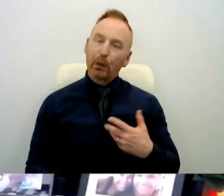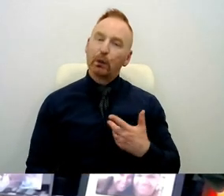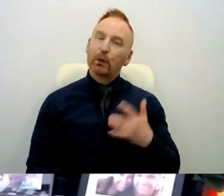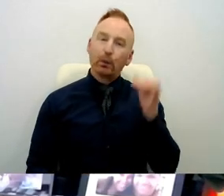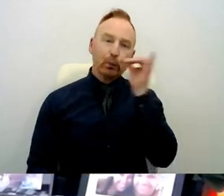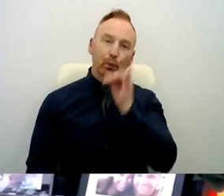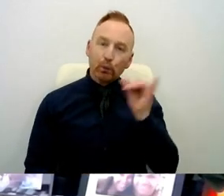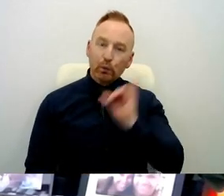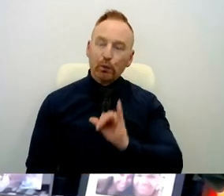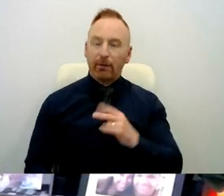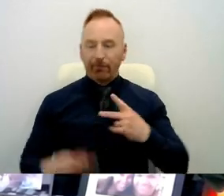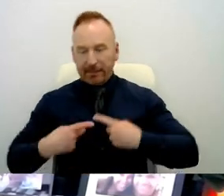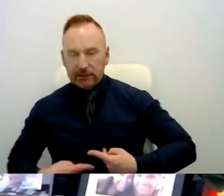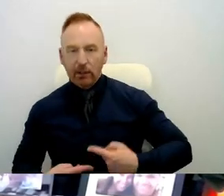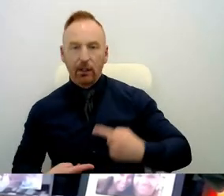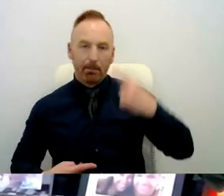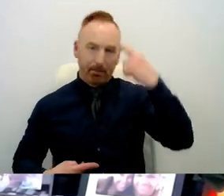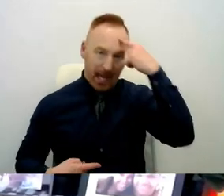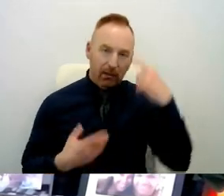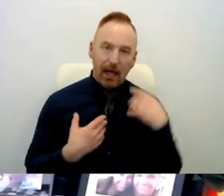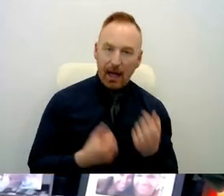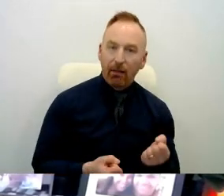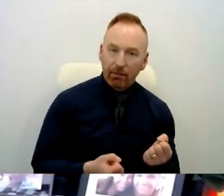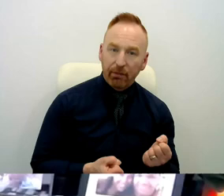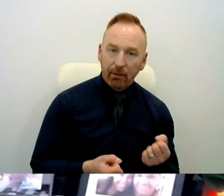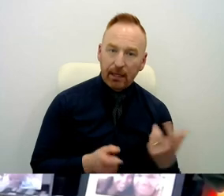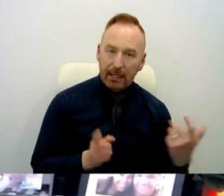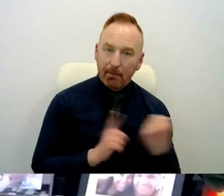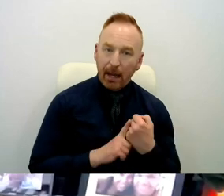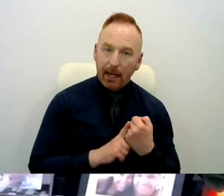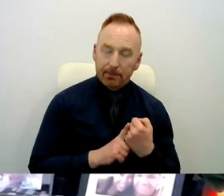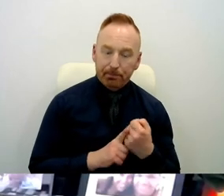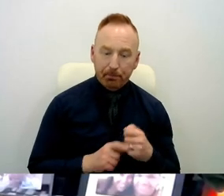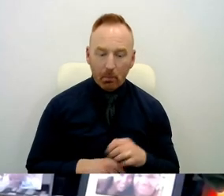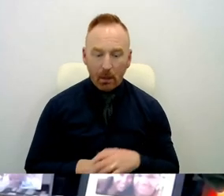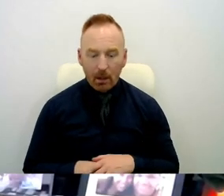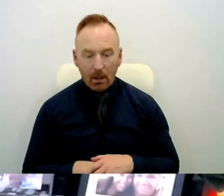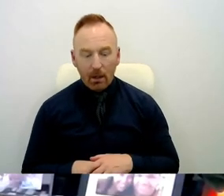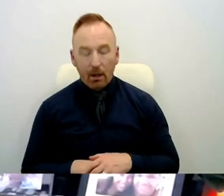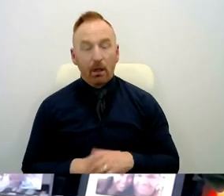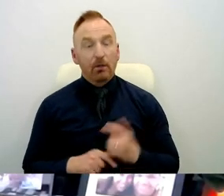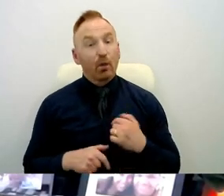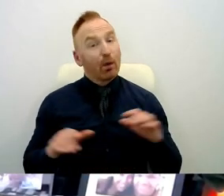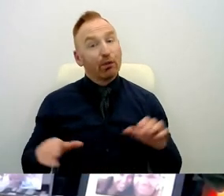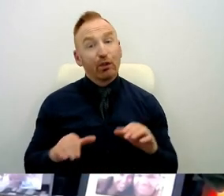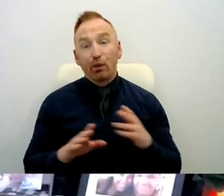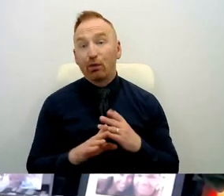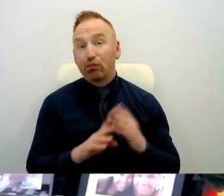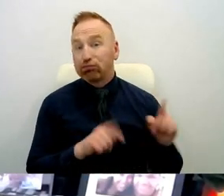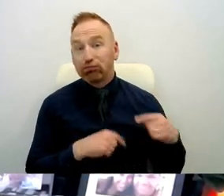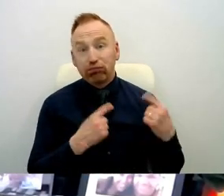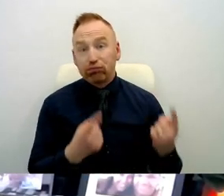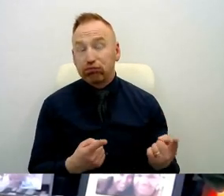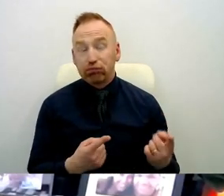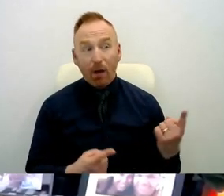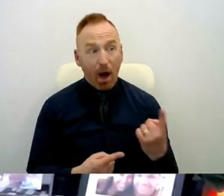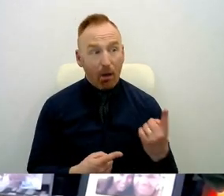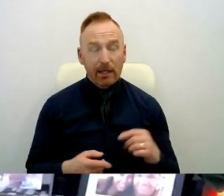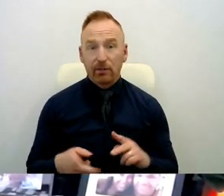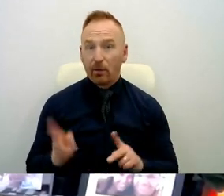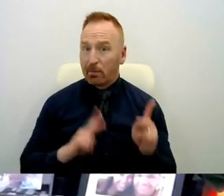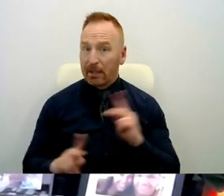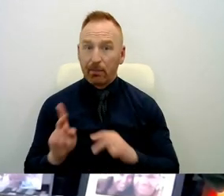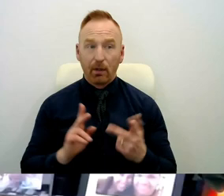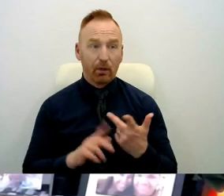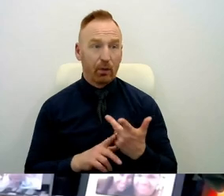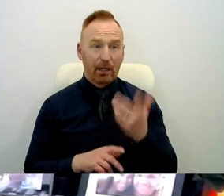the people that experience them. So, you know, what we do is what we've always done, which is what all folks who have